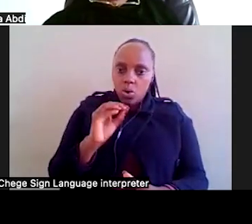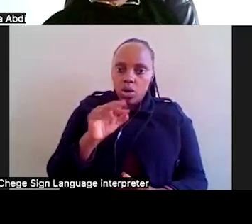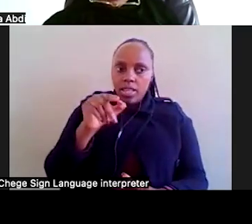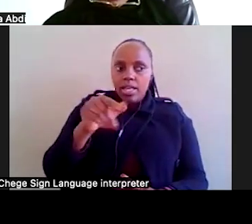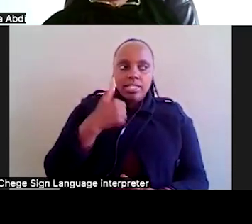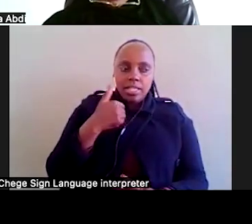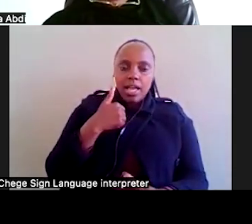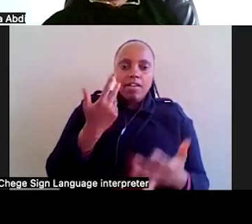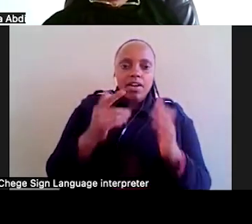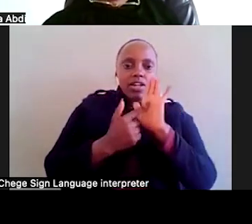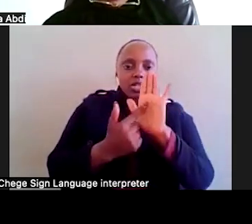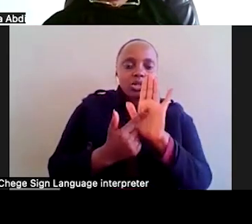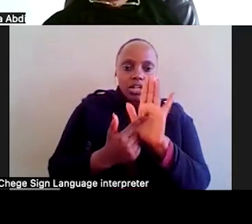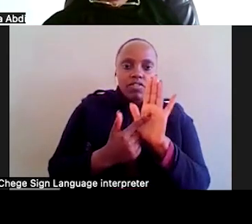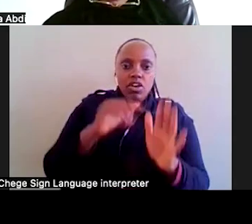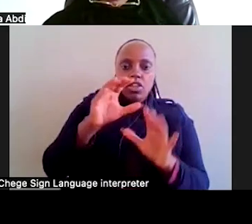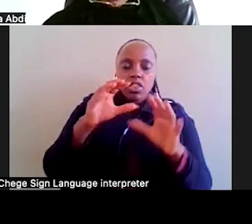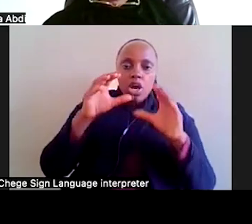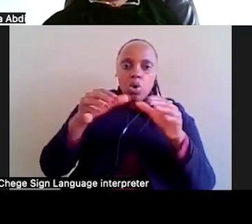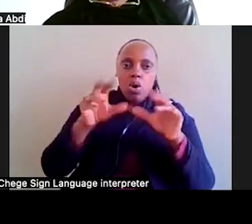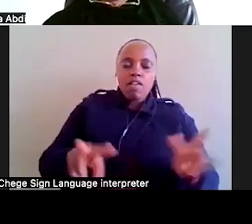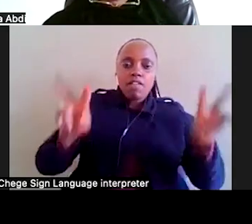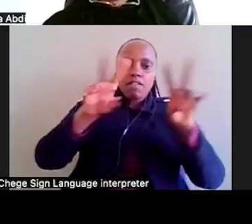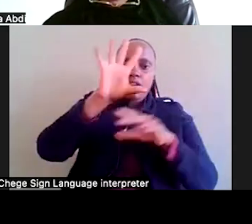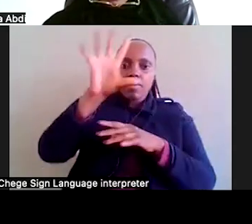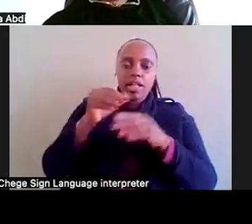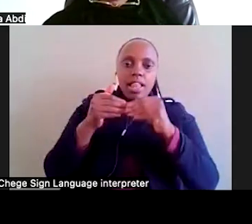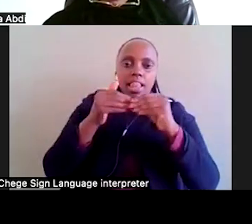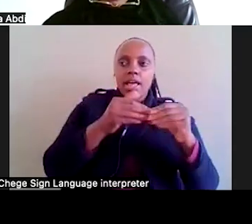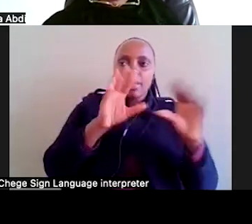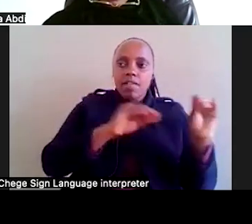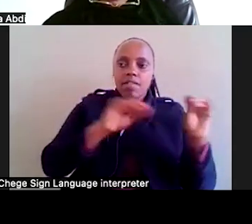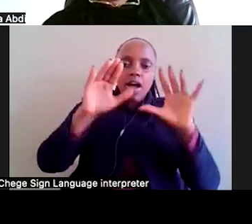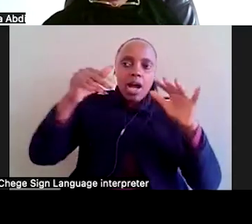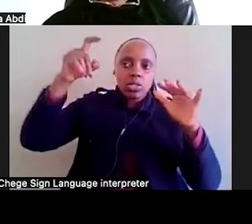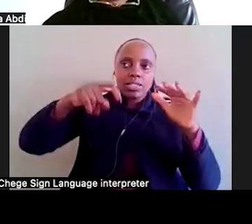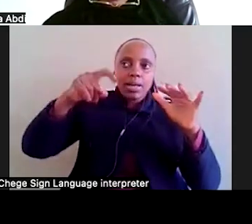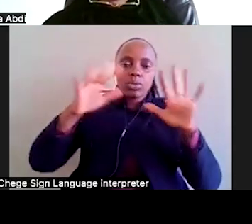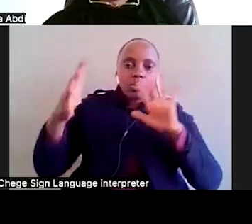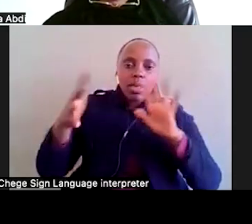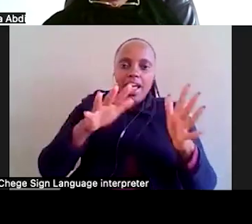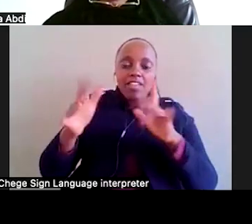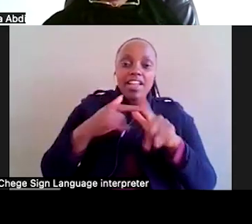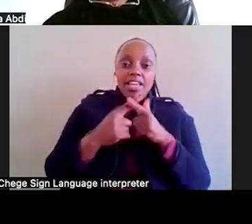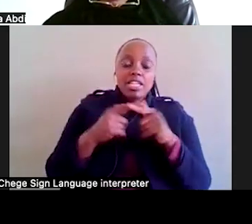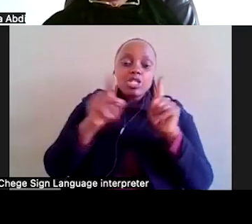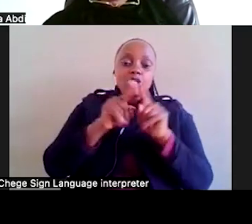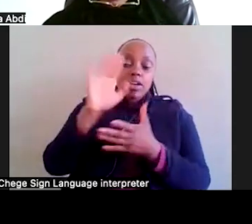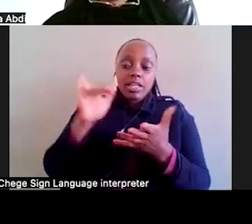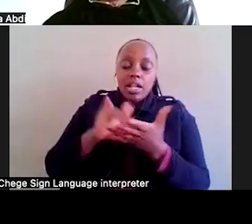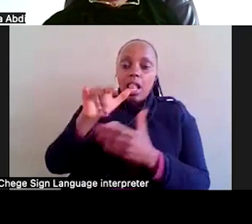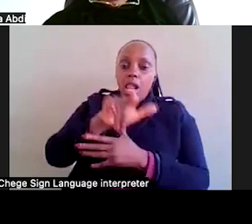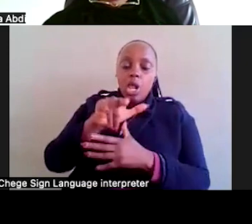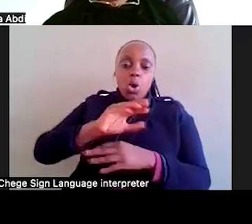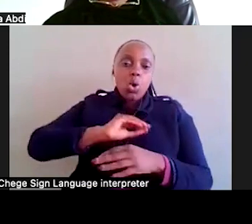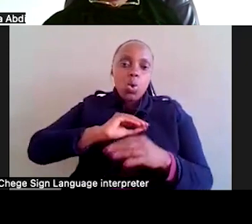really a demonstration of the core values of the Africa-led movement, how it should look like. And we have centered local